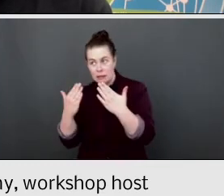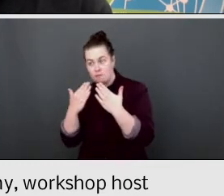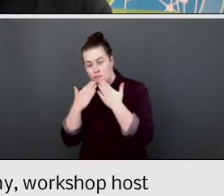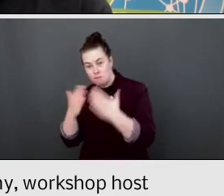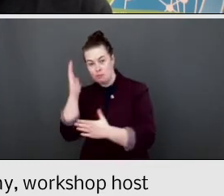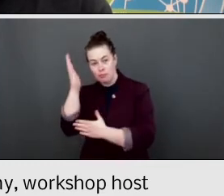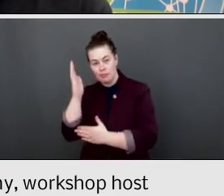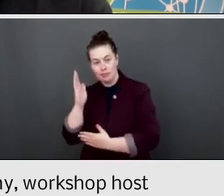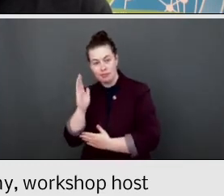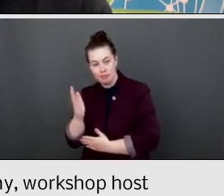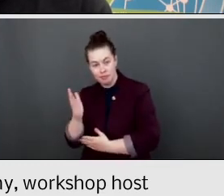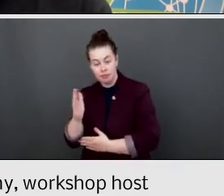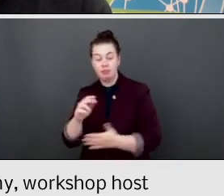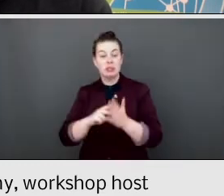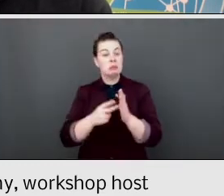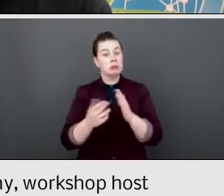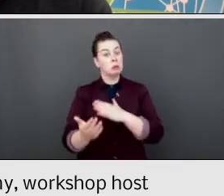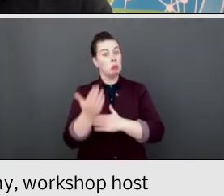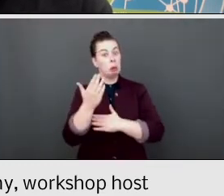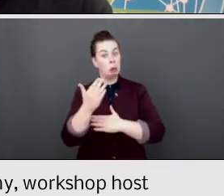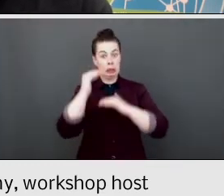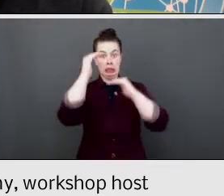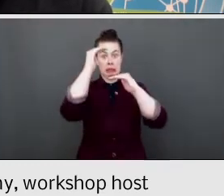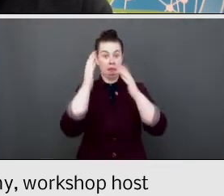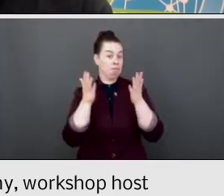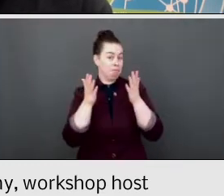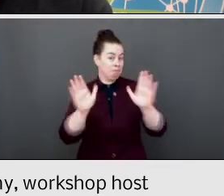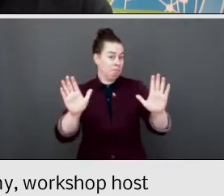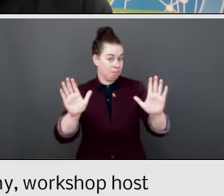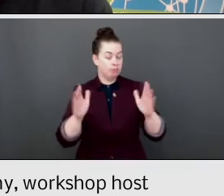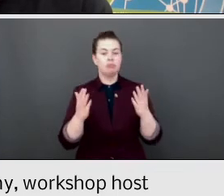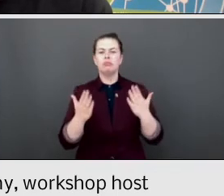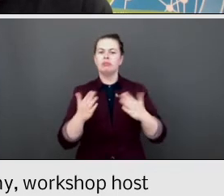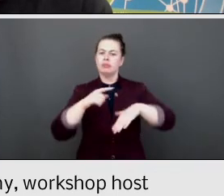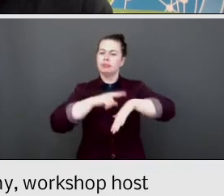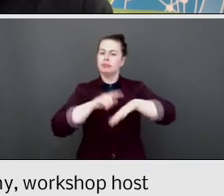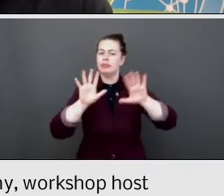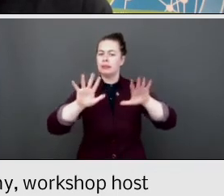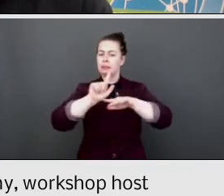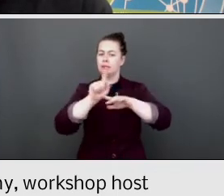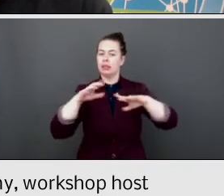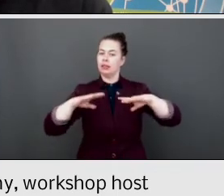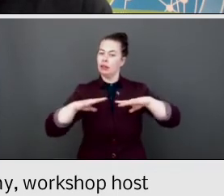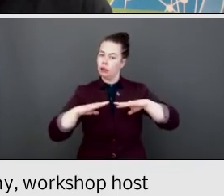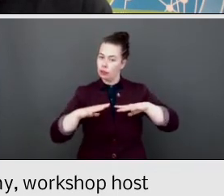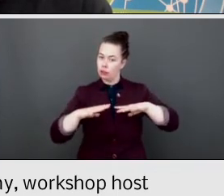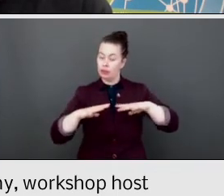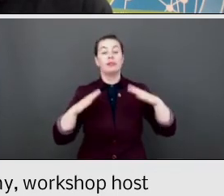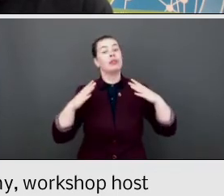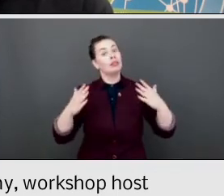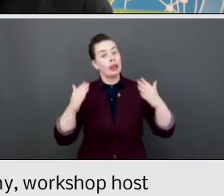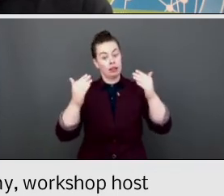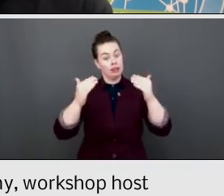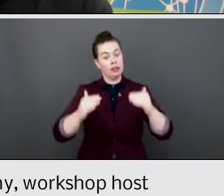Thank you very much for these last two presentations. This concludes our morning session. We will have a 10-minute break